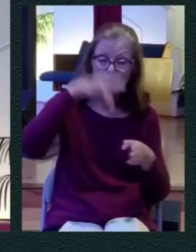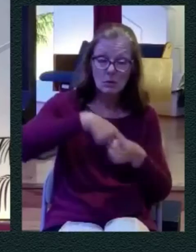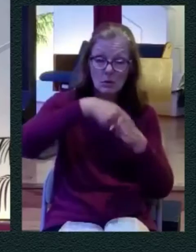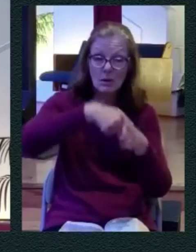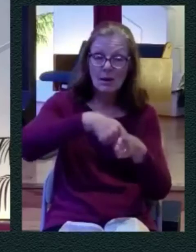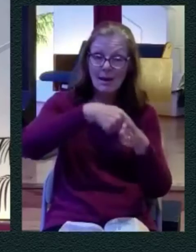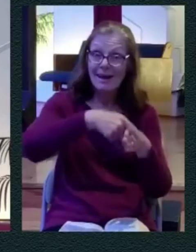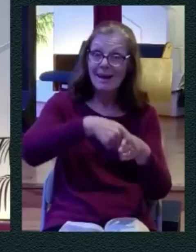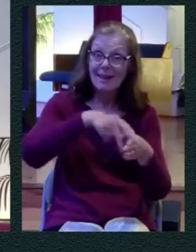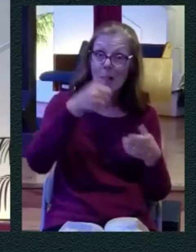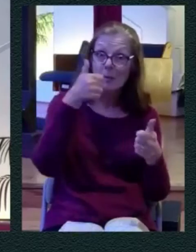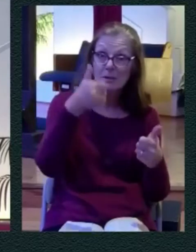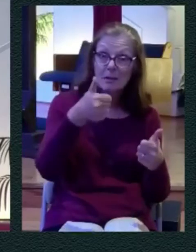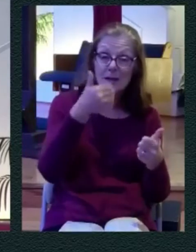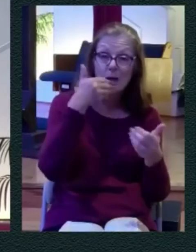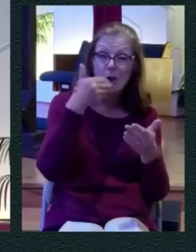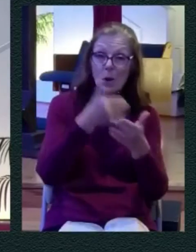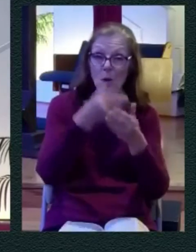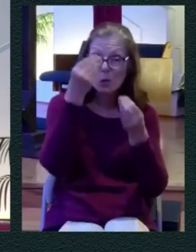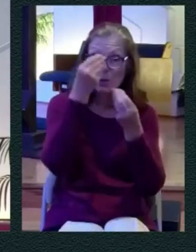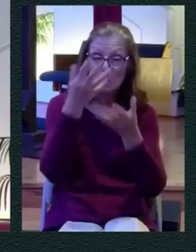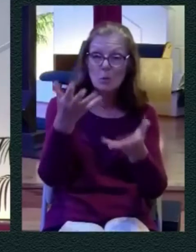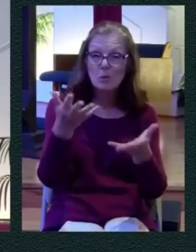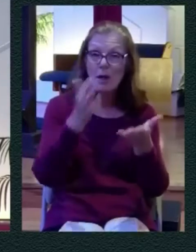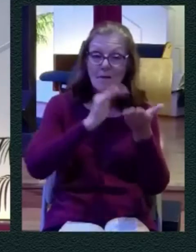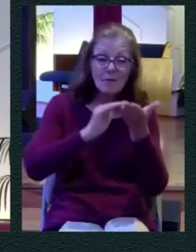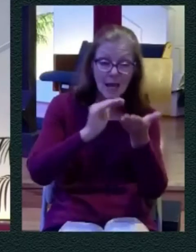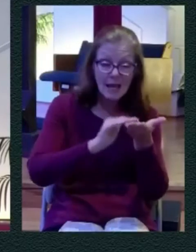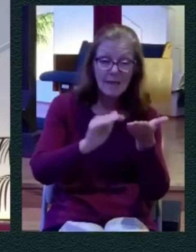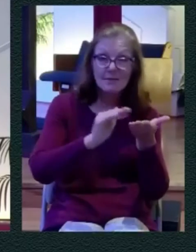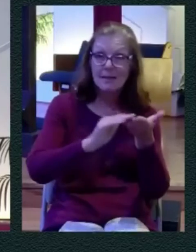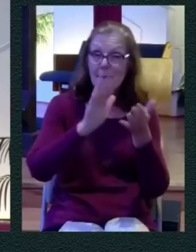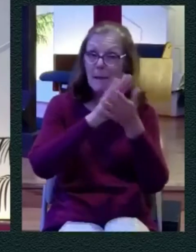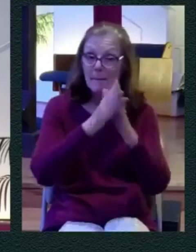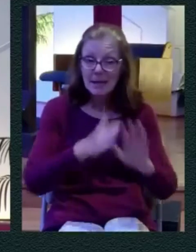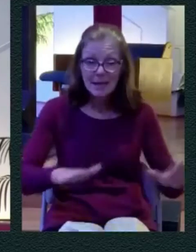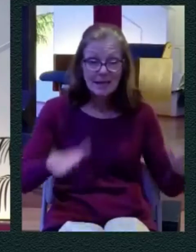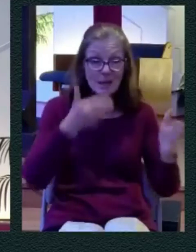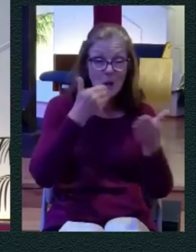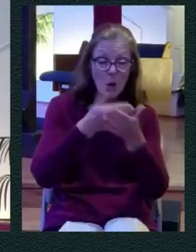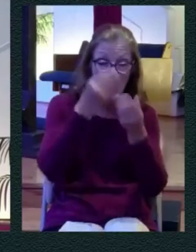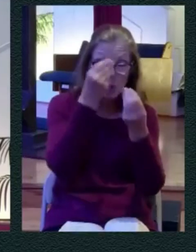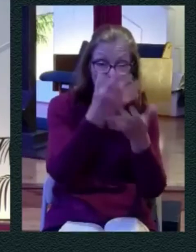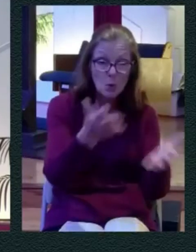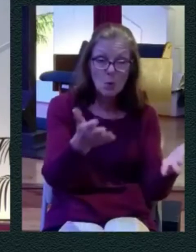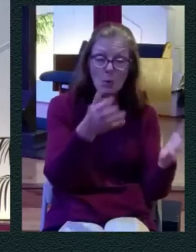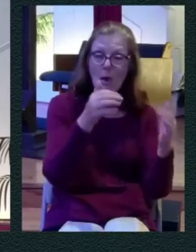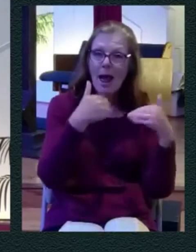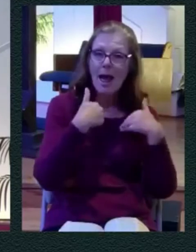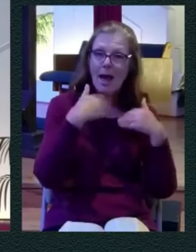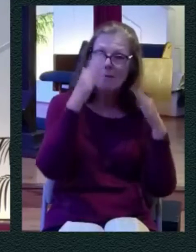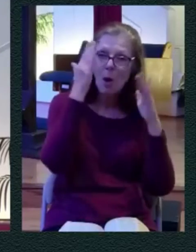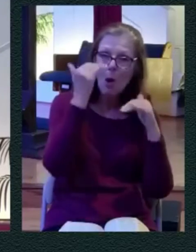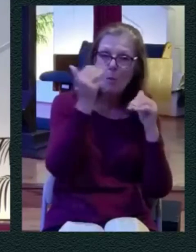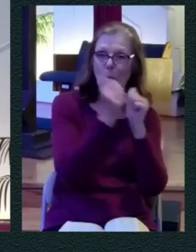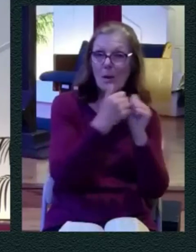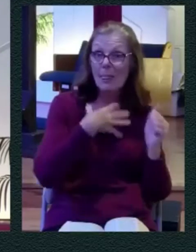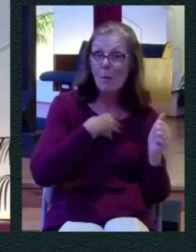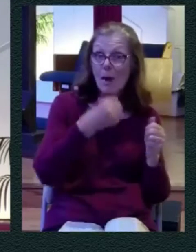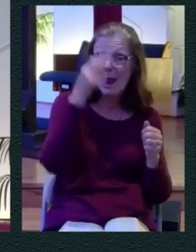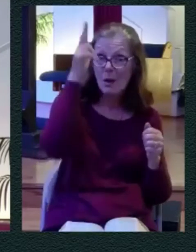Oh, there's forgiveness, there's peace, good news. I can have hope, and we should have hope.